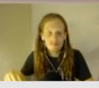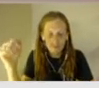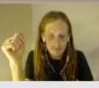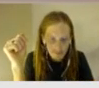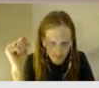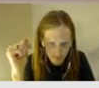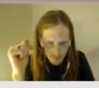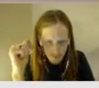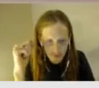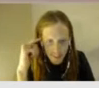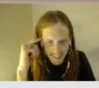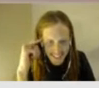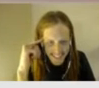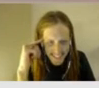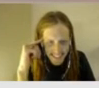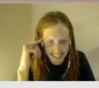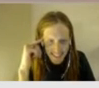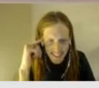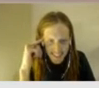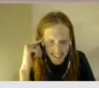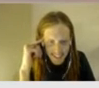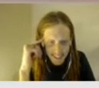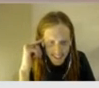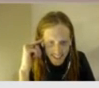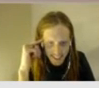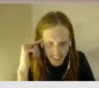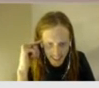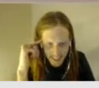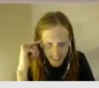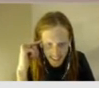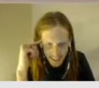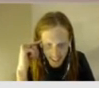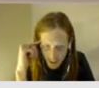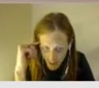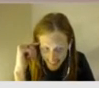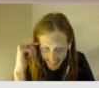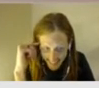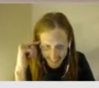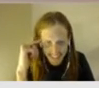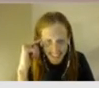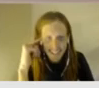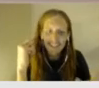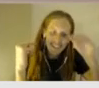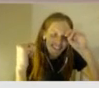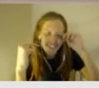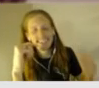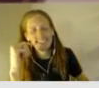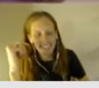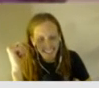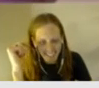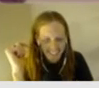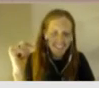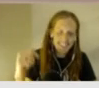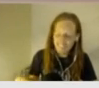So it's hard for me to relate to somebody who does have that problem. That's a blessing. But I guess so. I